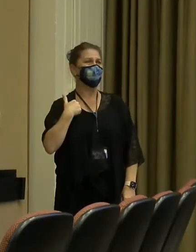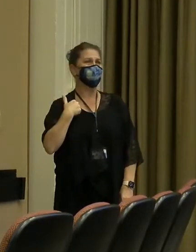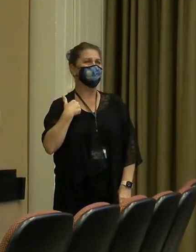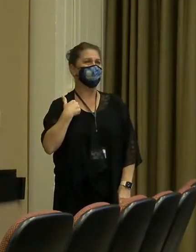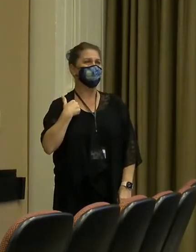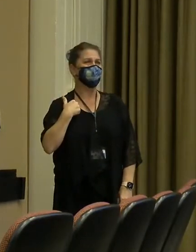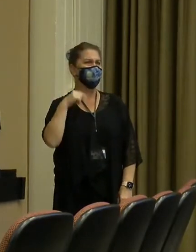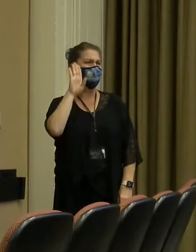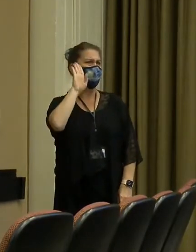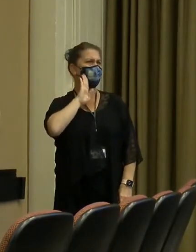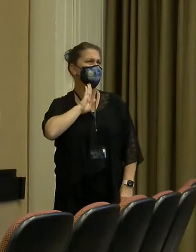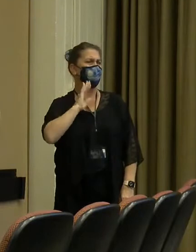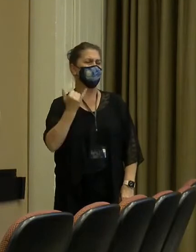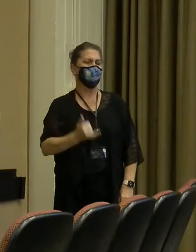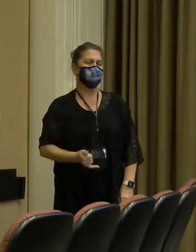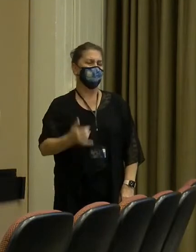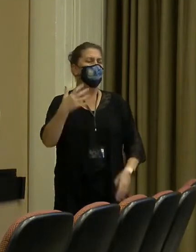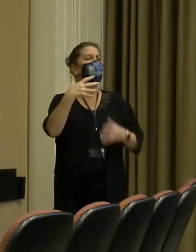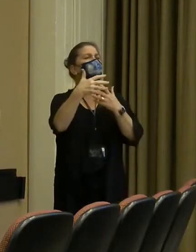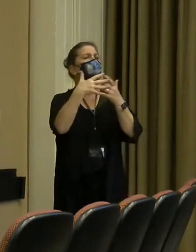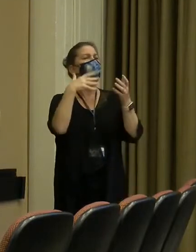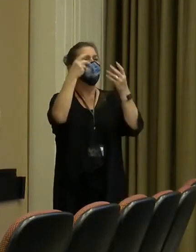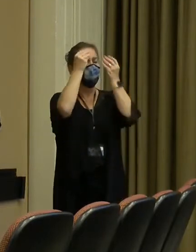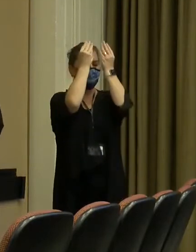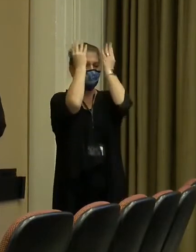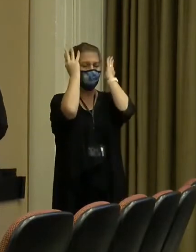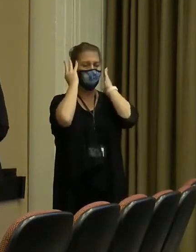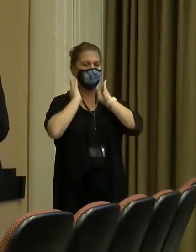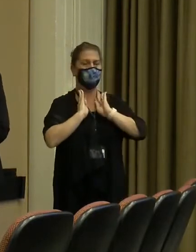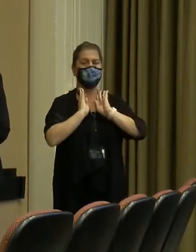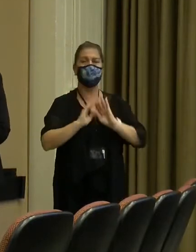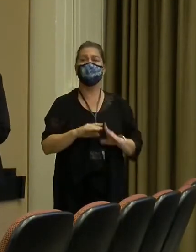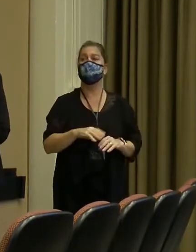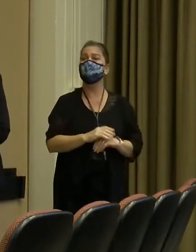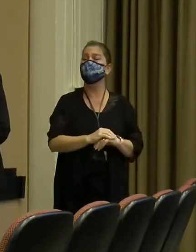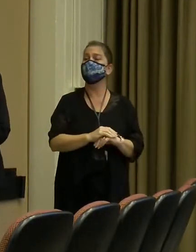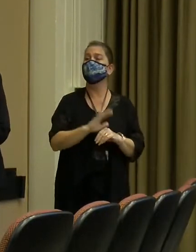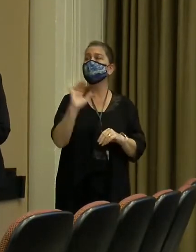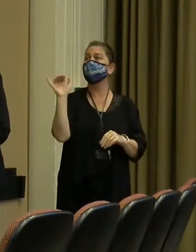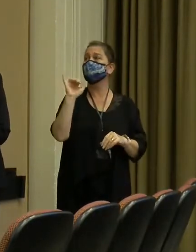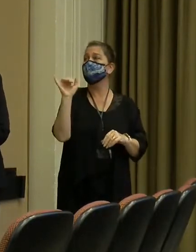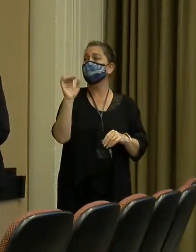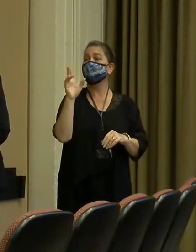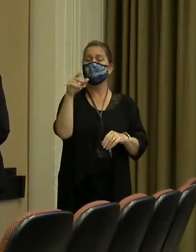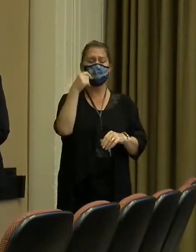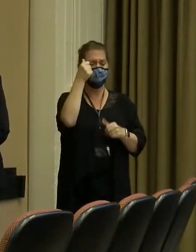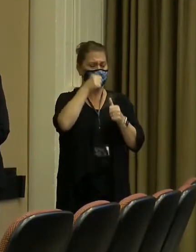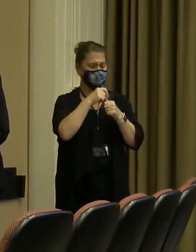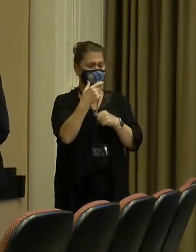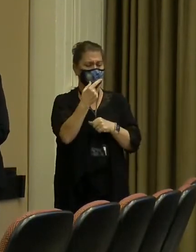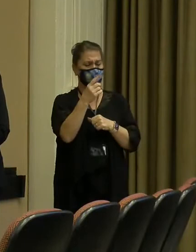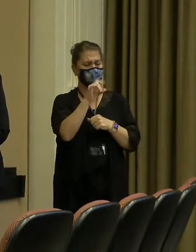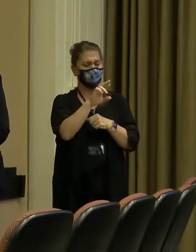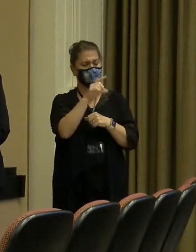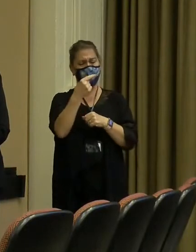It's a fashion sense, Dr. Lemp. I'm reminded of something that Dr. Gallo said during the